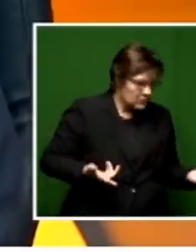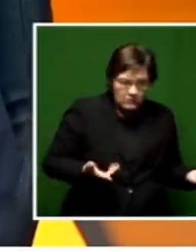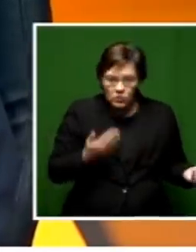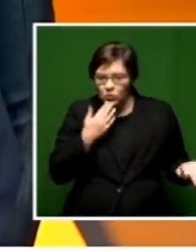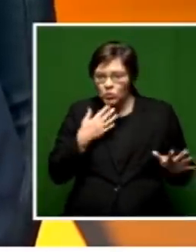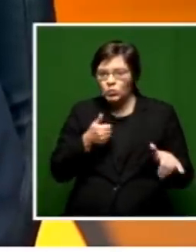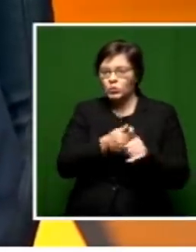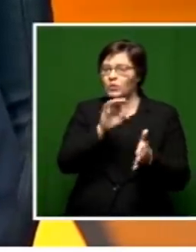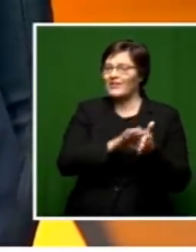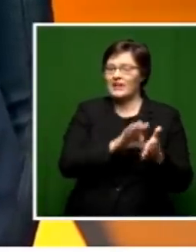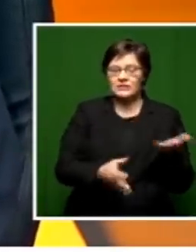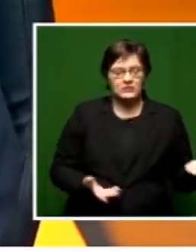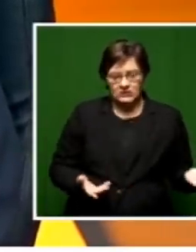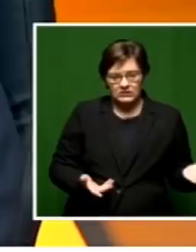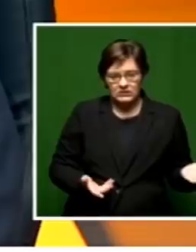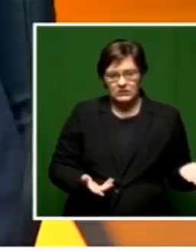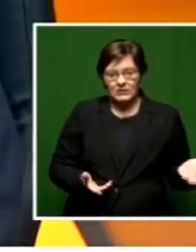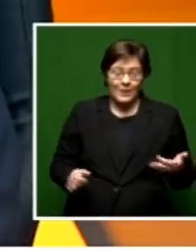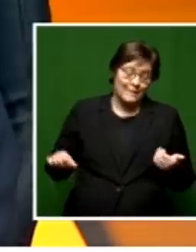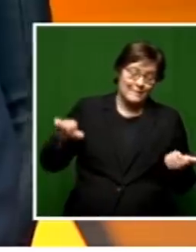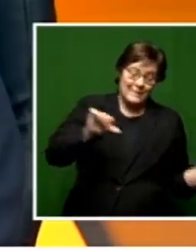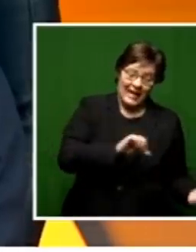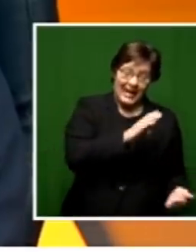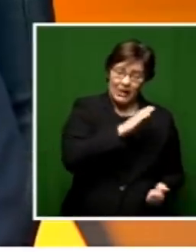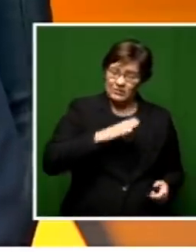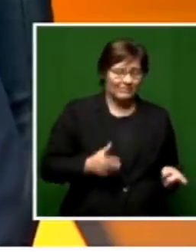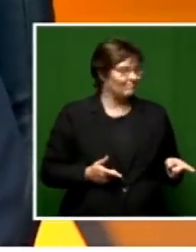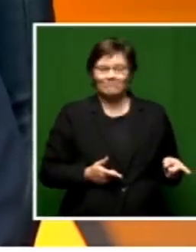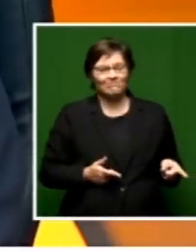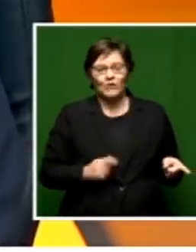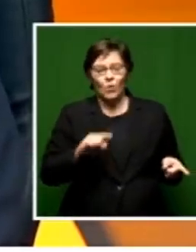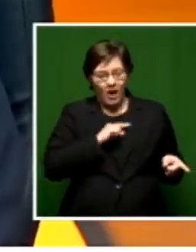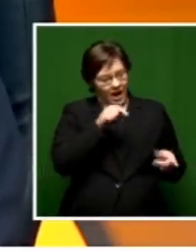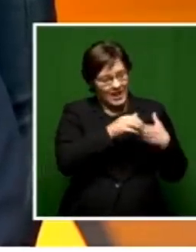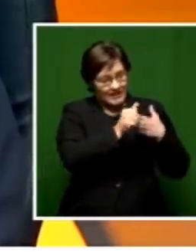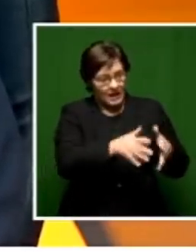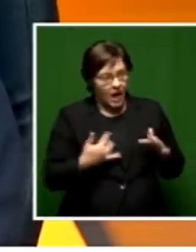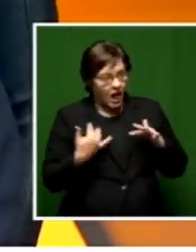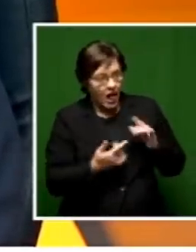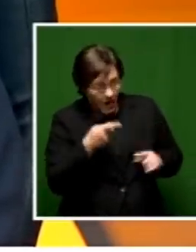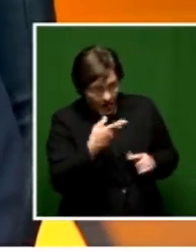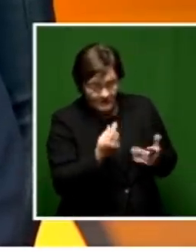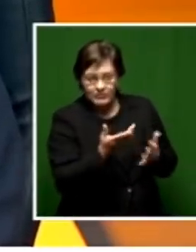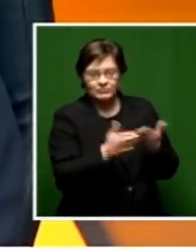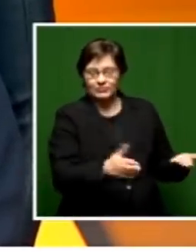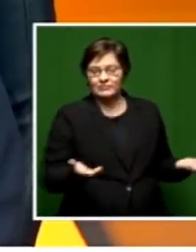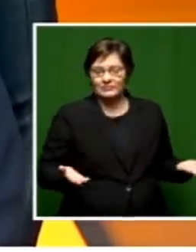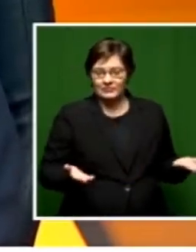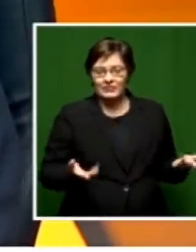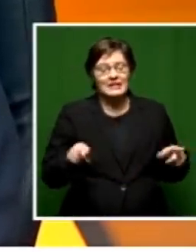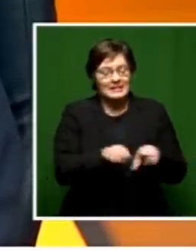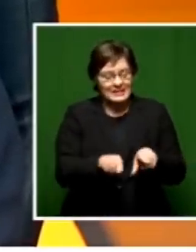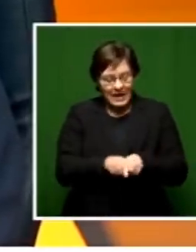to council. And this is, I mean, the same thing with the IFP. The IFP has a